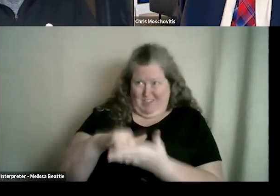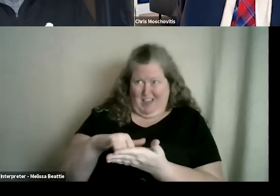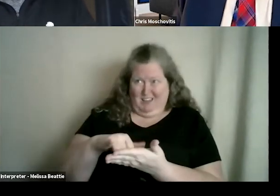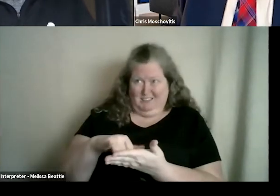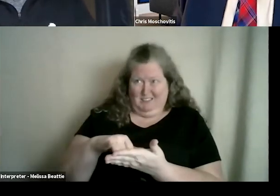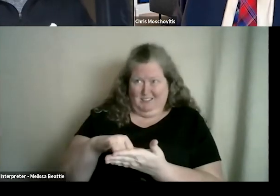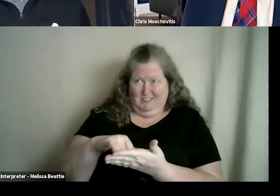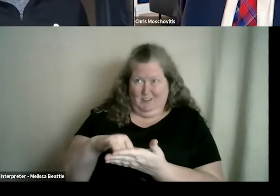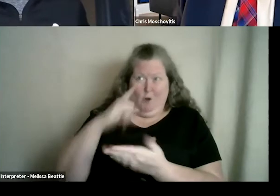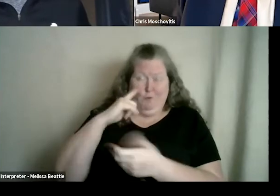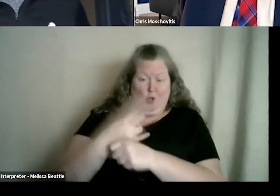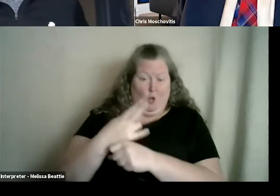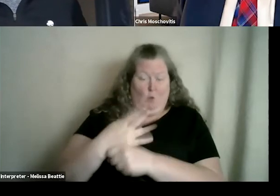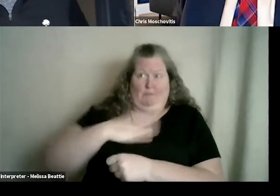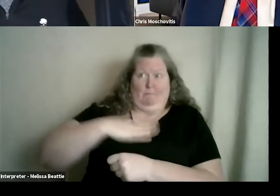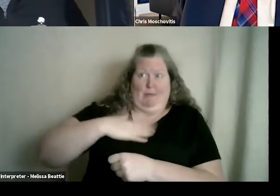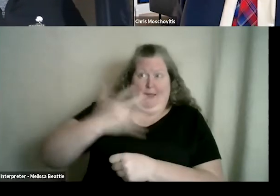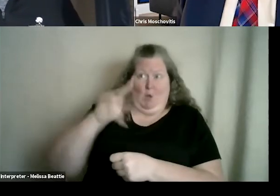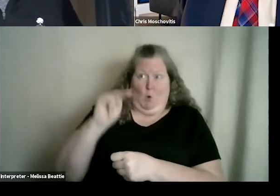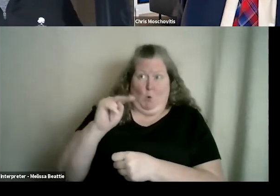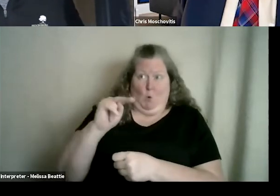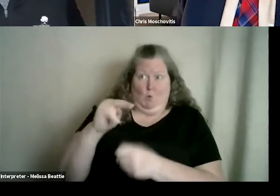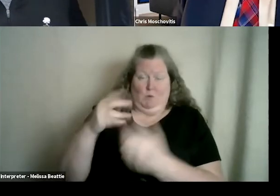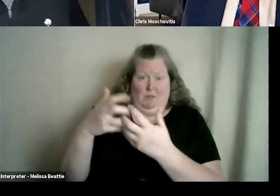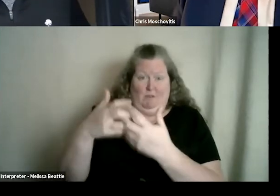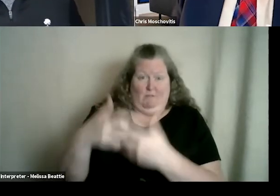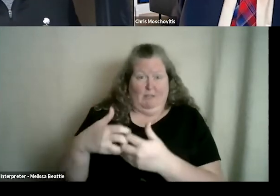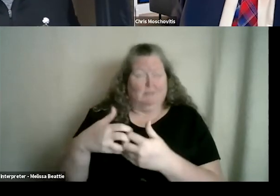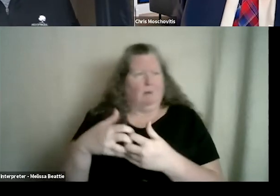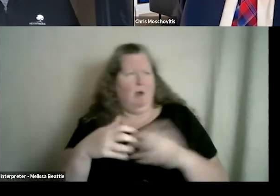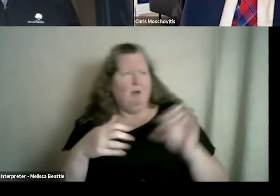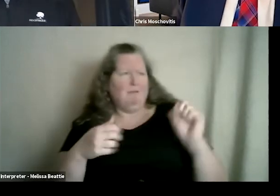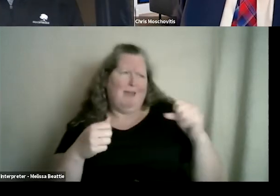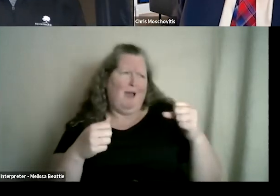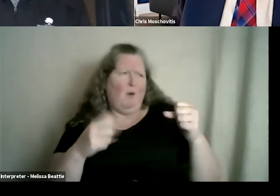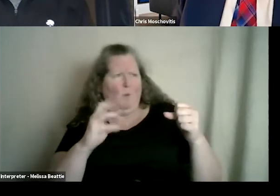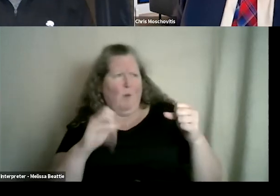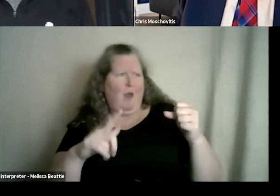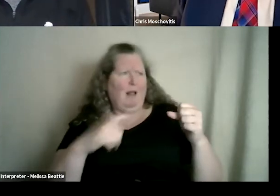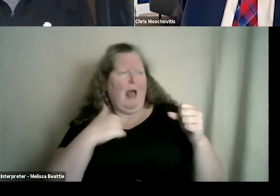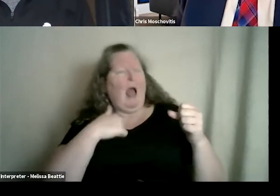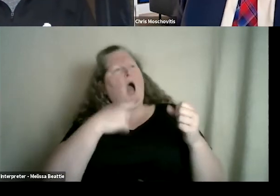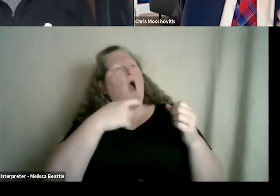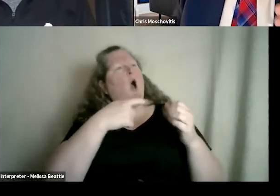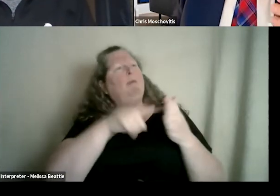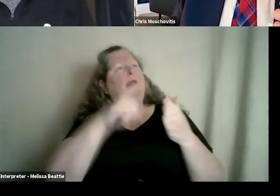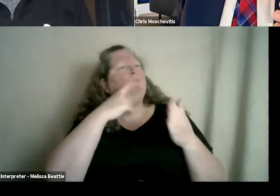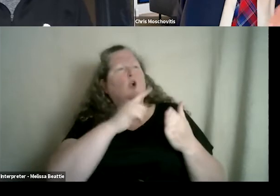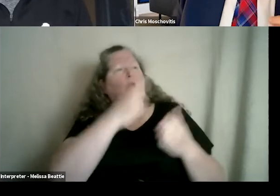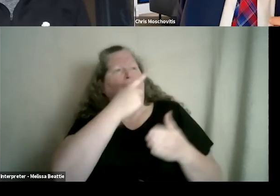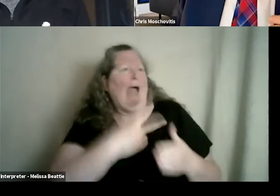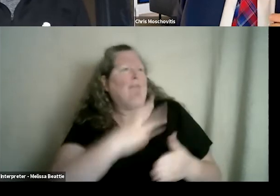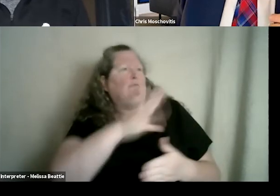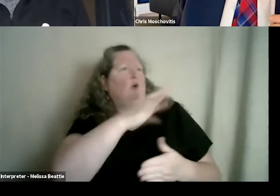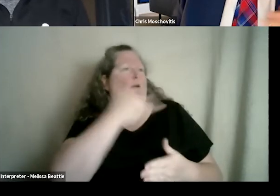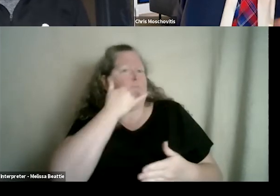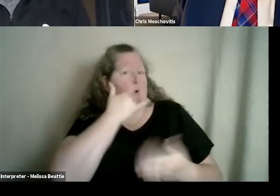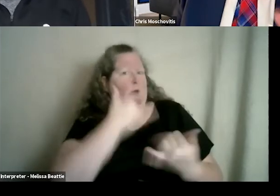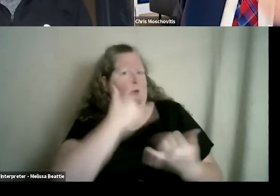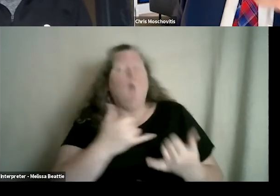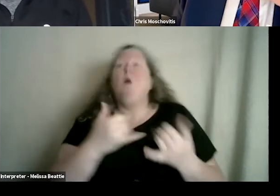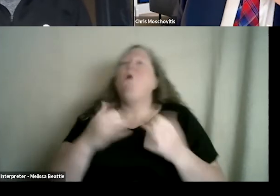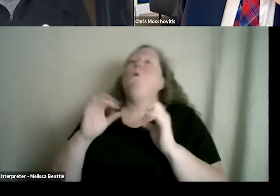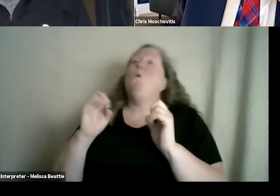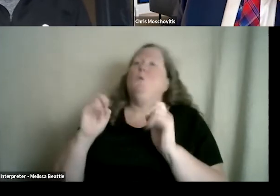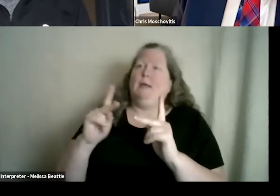for the use of my device? Right. So it's like, yeah, well, all right, I'll pay half your phone bill. Okay. And now I say, well,